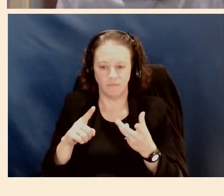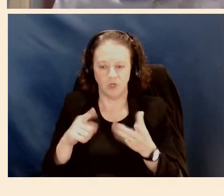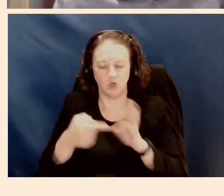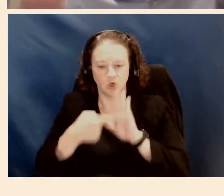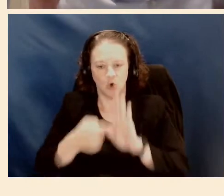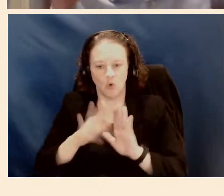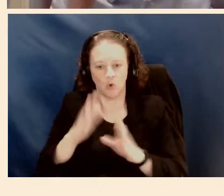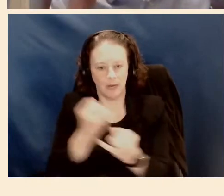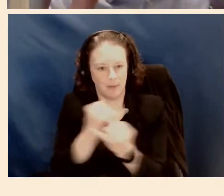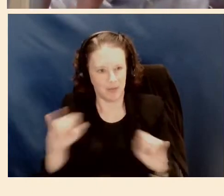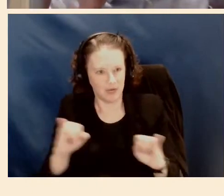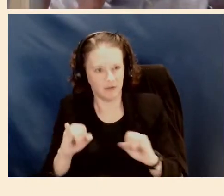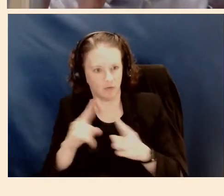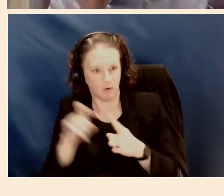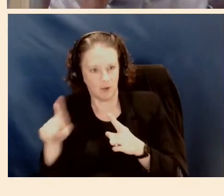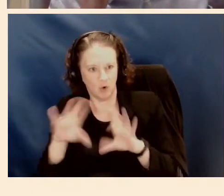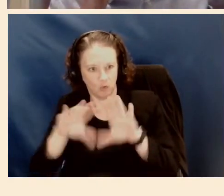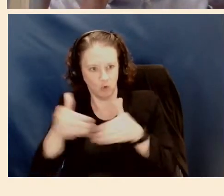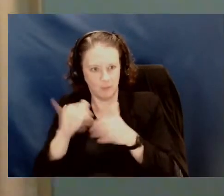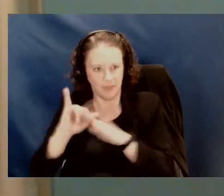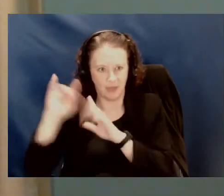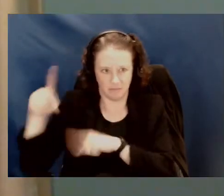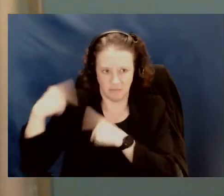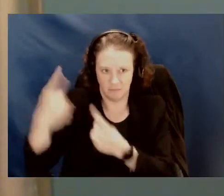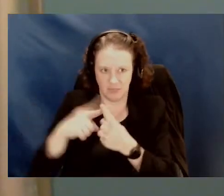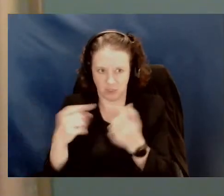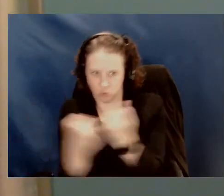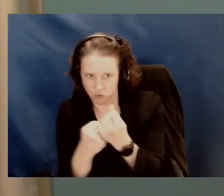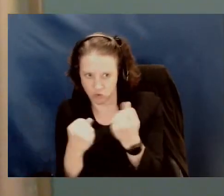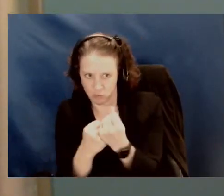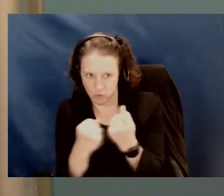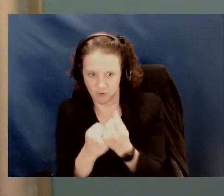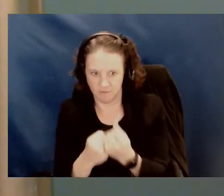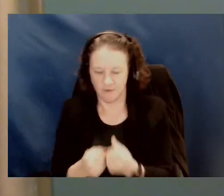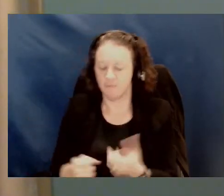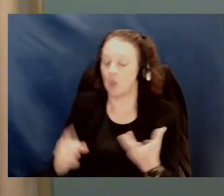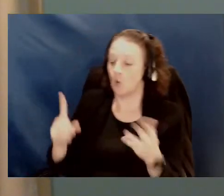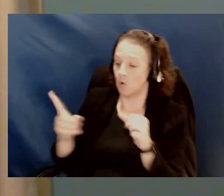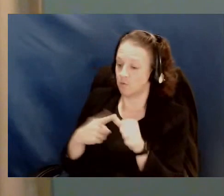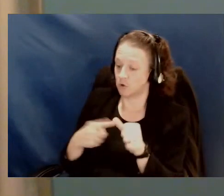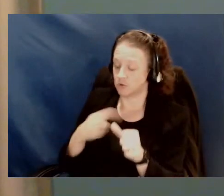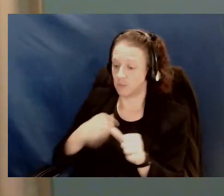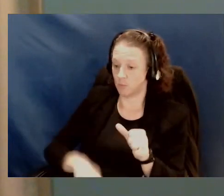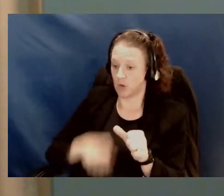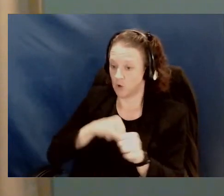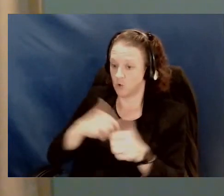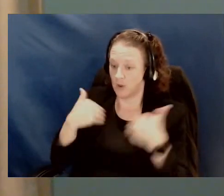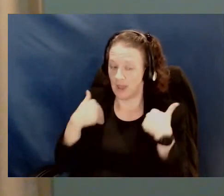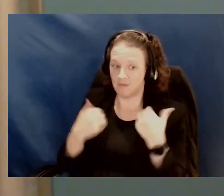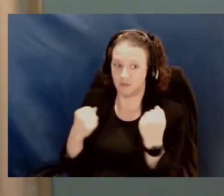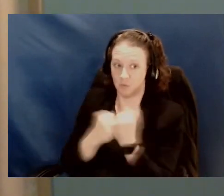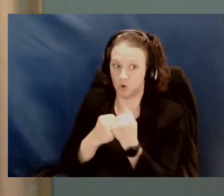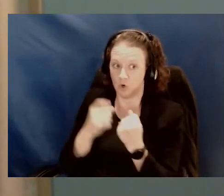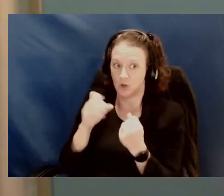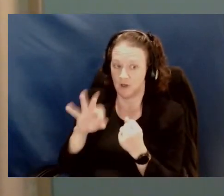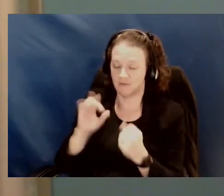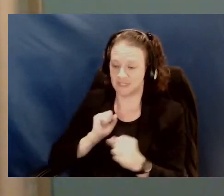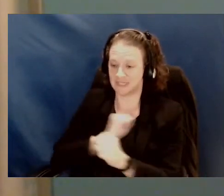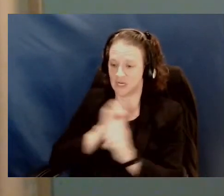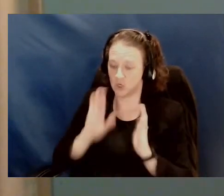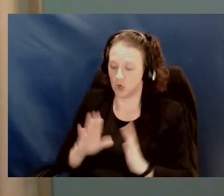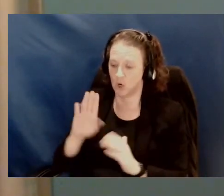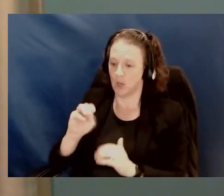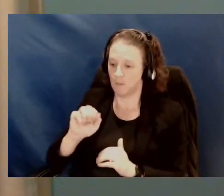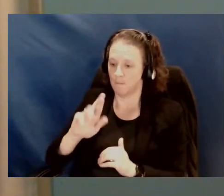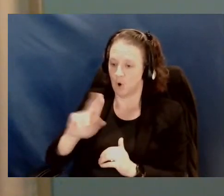so supportive? Well, first off, I'm proud to have the support of Senator Mark Hass for Secretary of State. He's